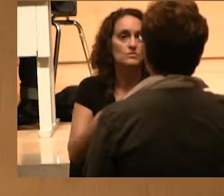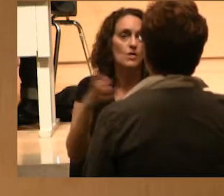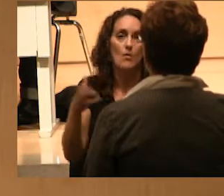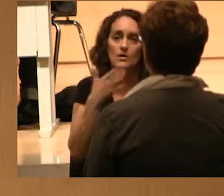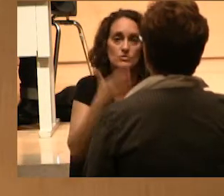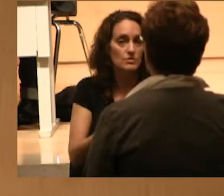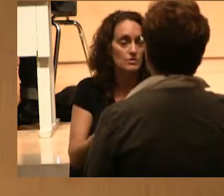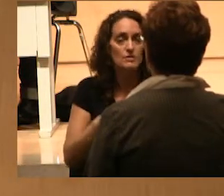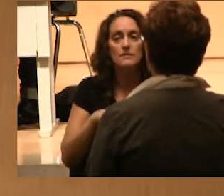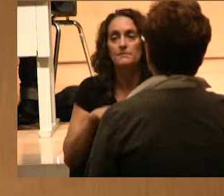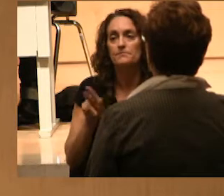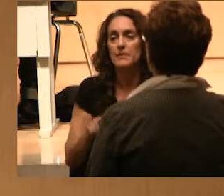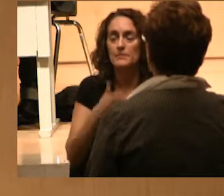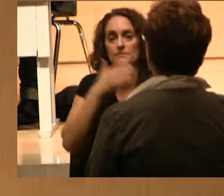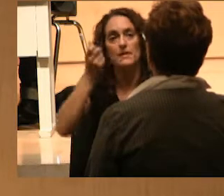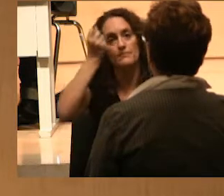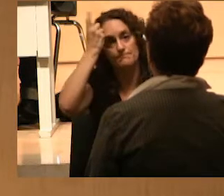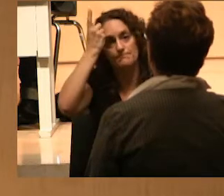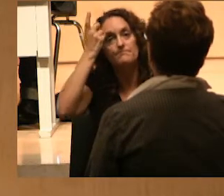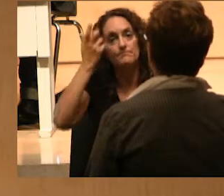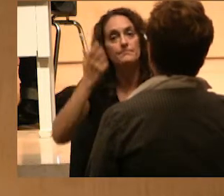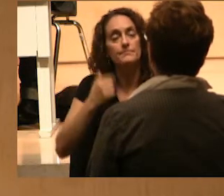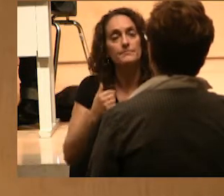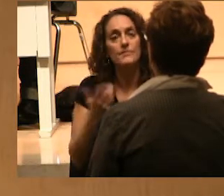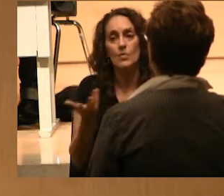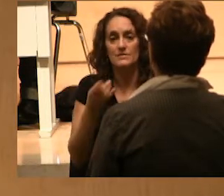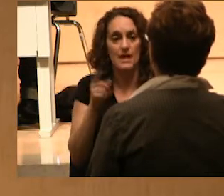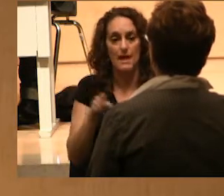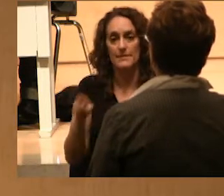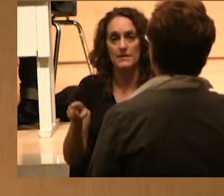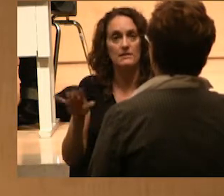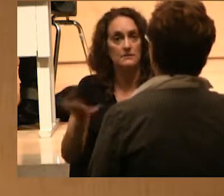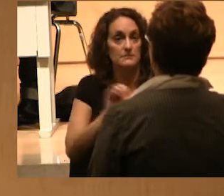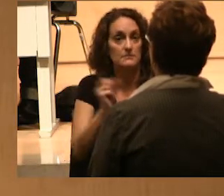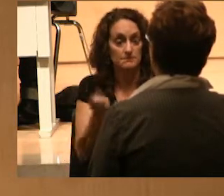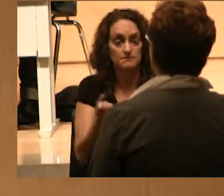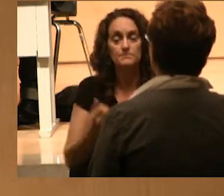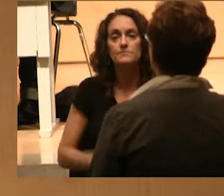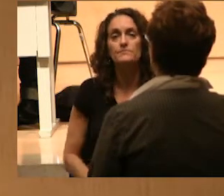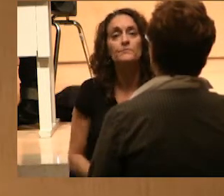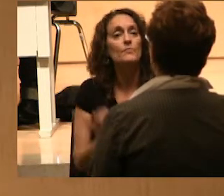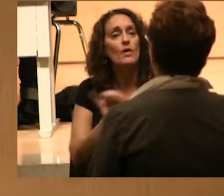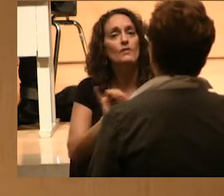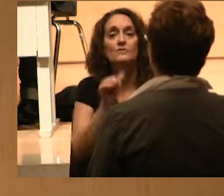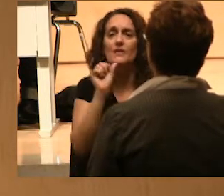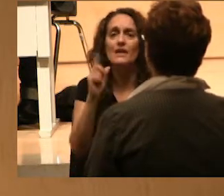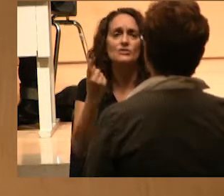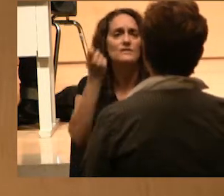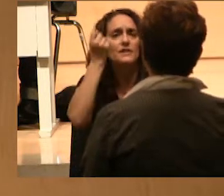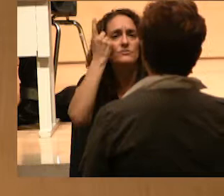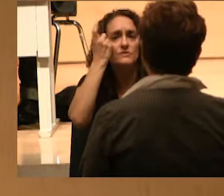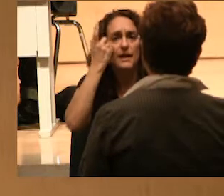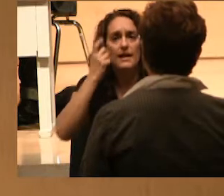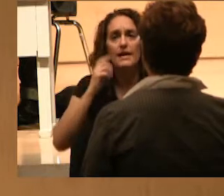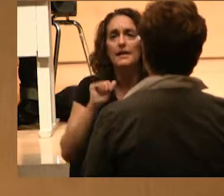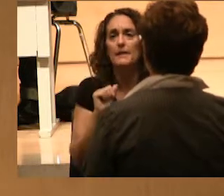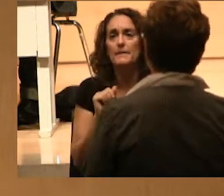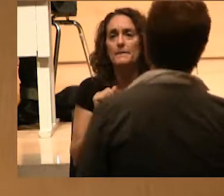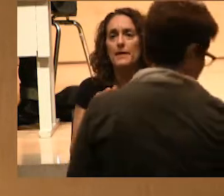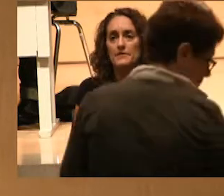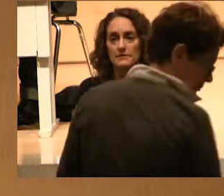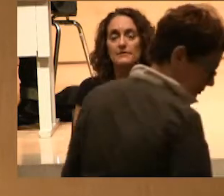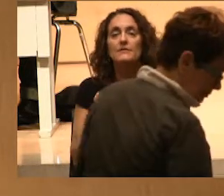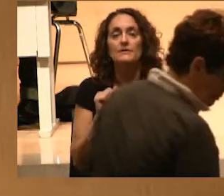when people can just get an understanding of what's happening. And also, but not just an understanding, but at least a bit